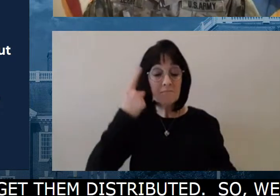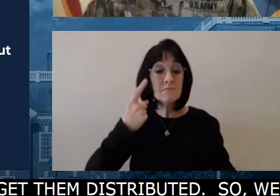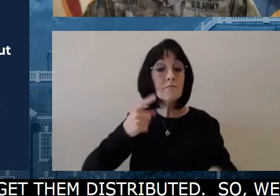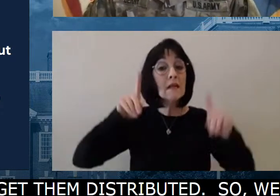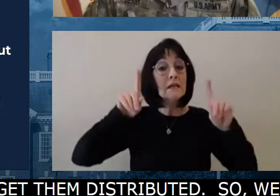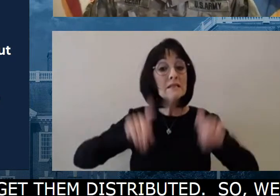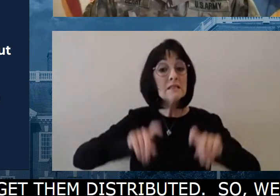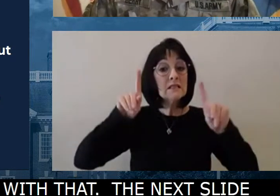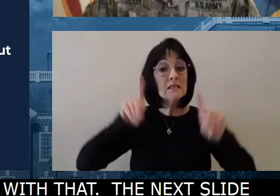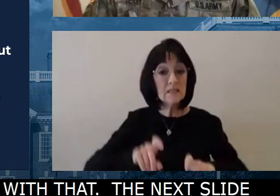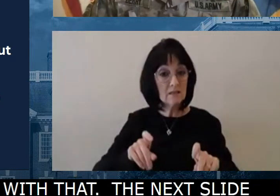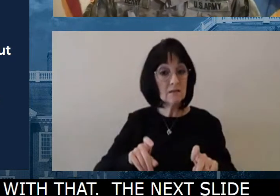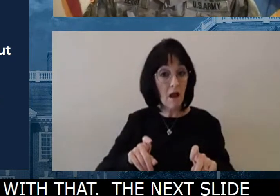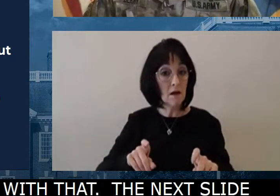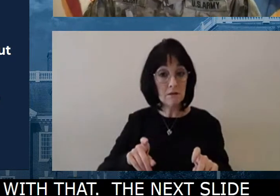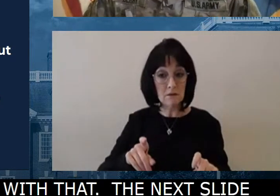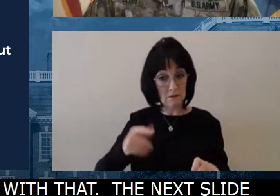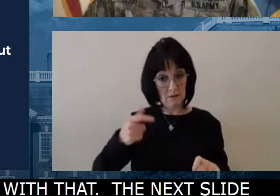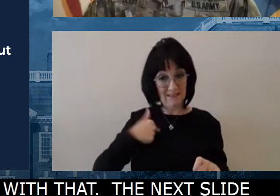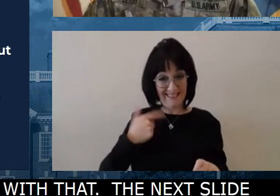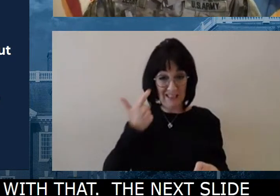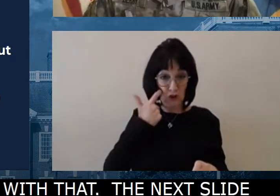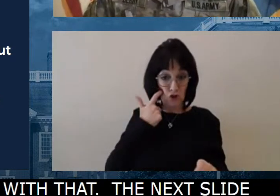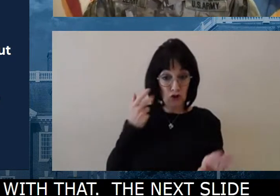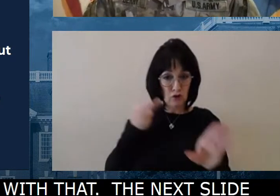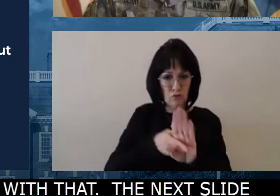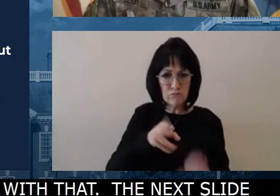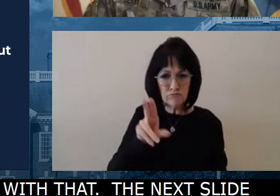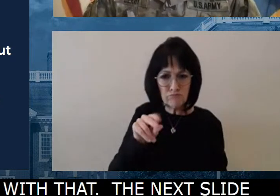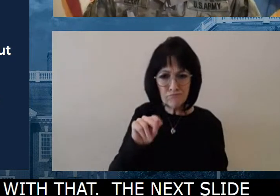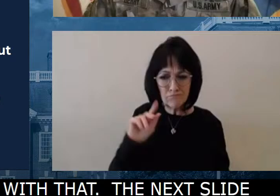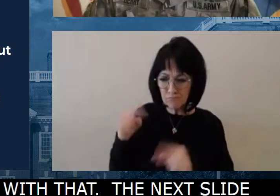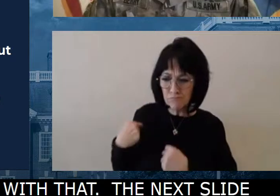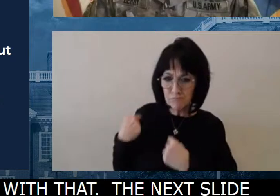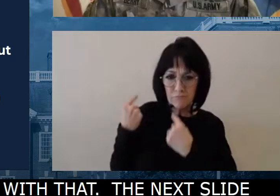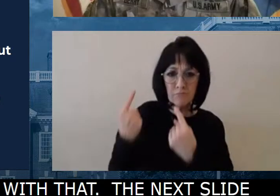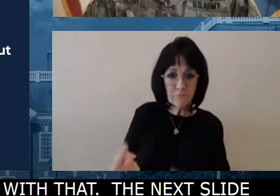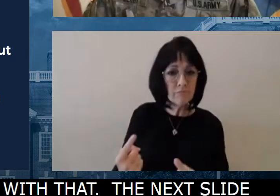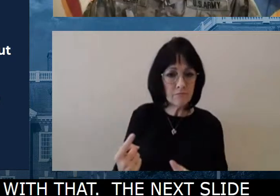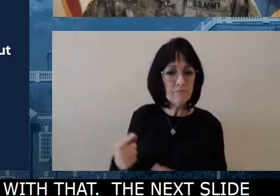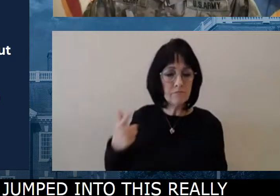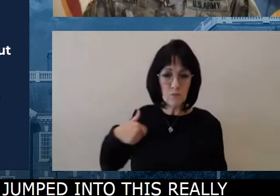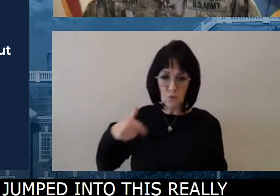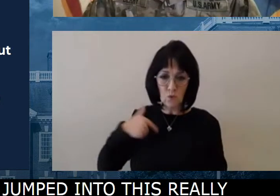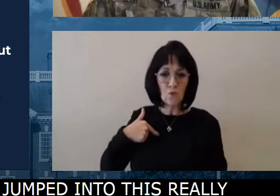we jumped into this really early on, and we've been really busy with that.